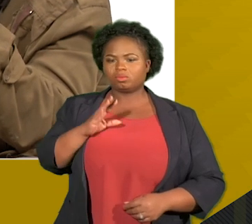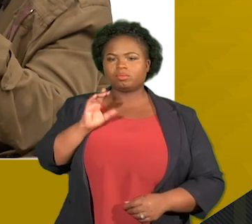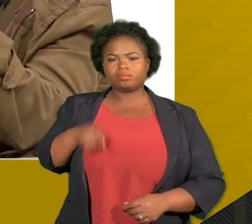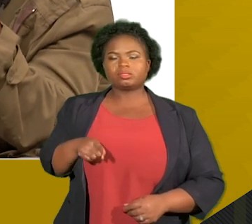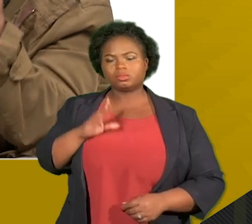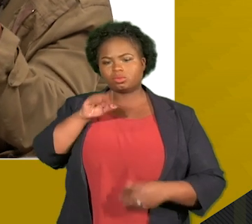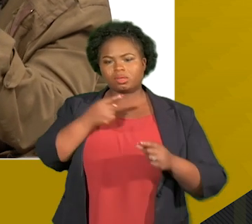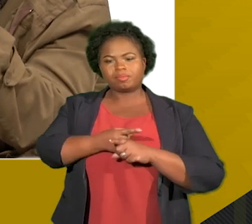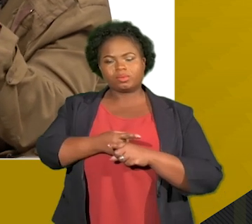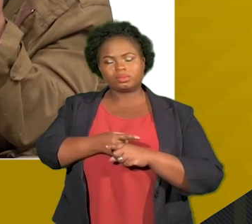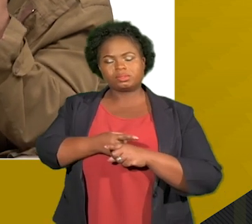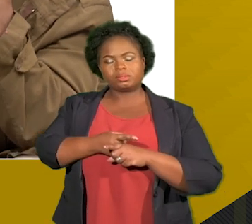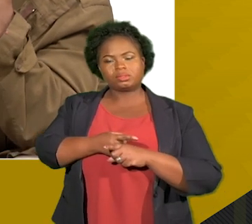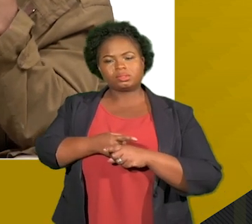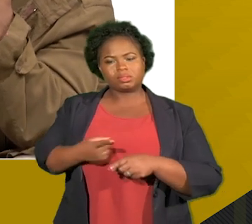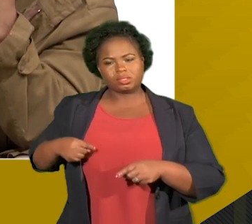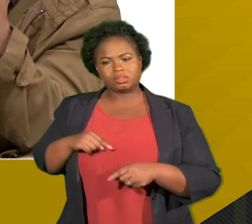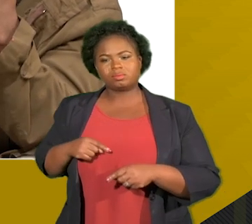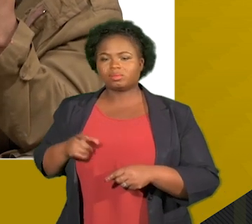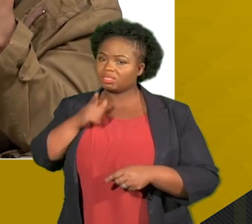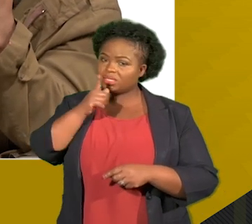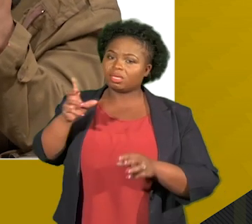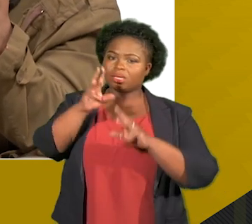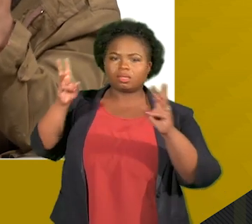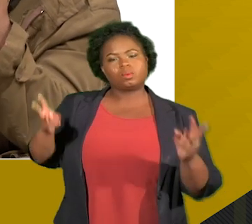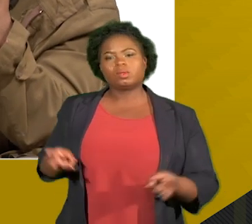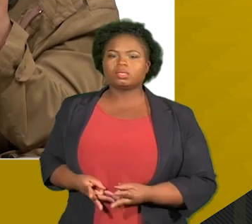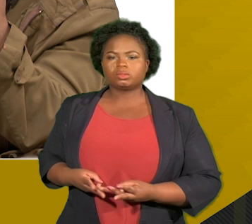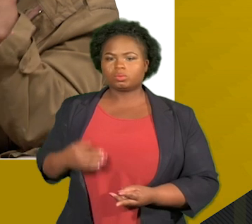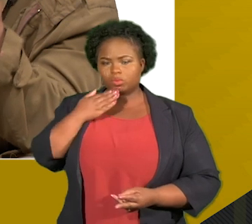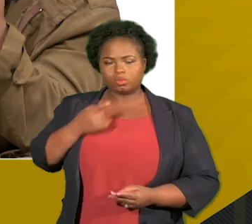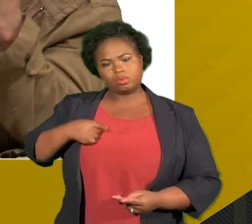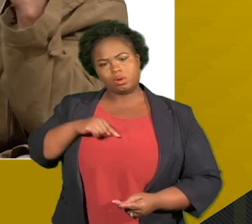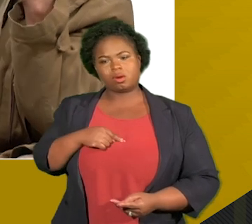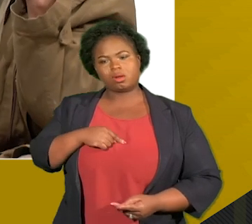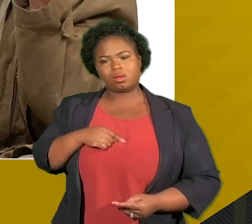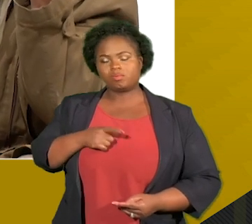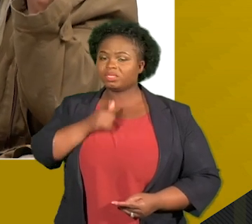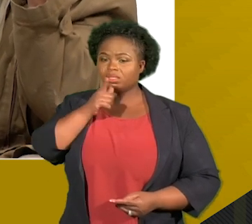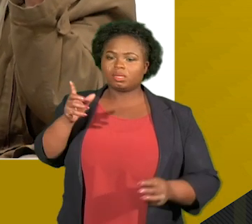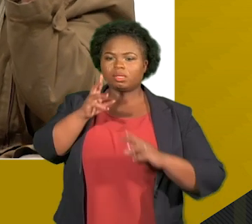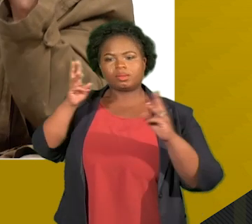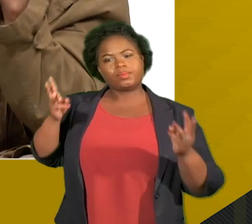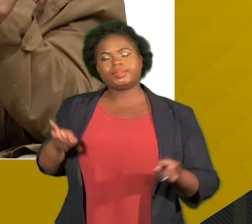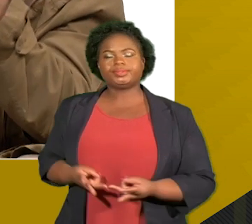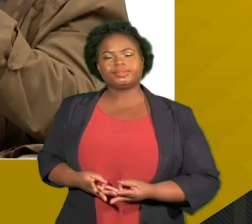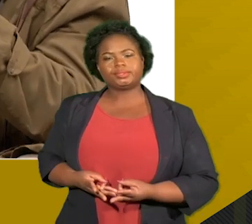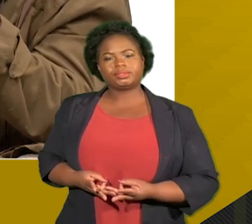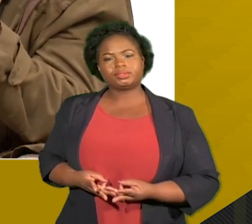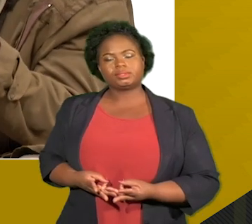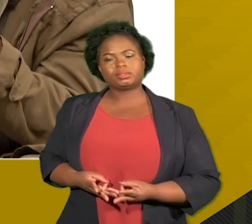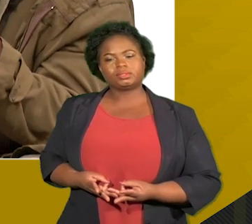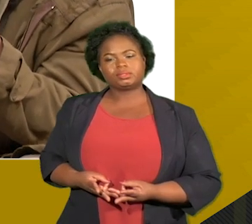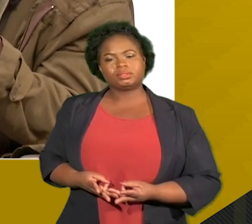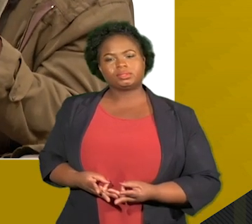us, put us there. Tell the world who we are. Tell the world, you know, what it